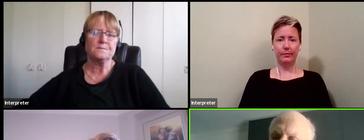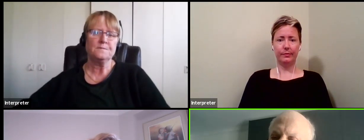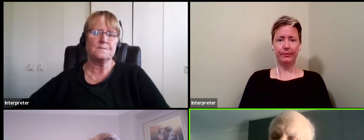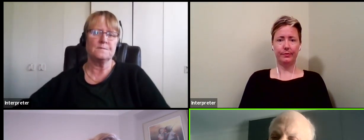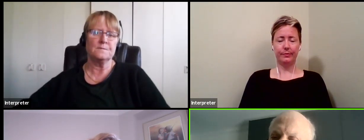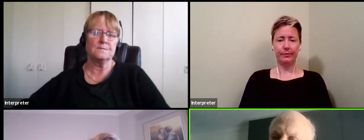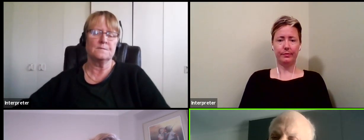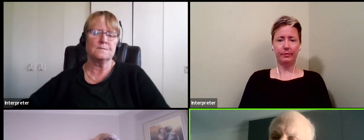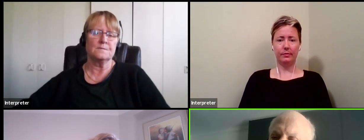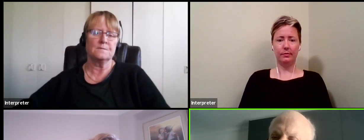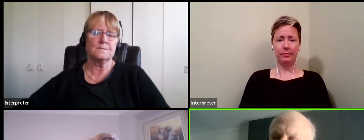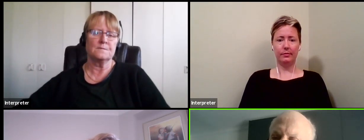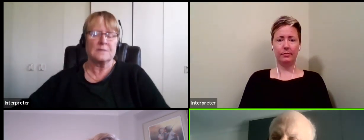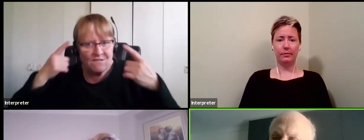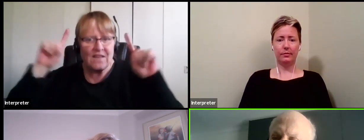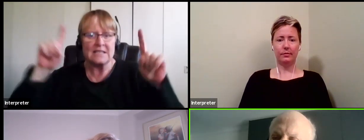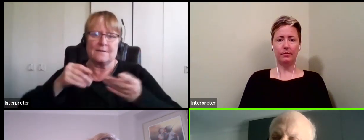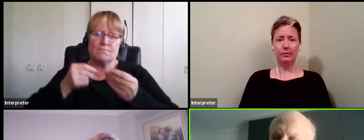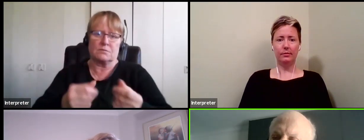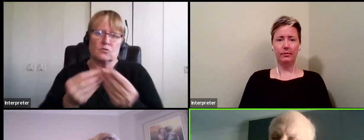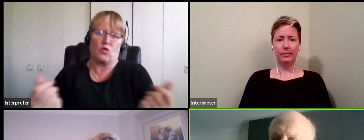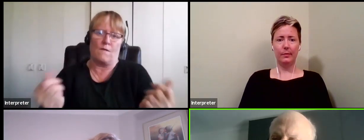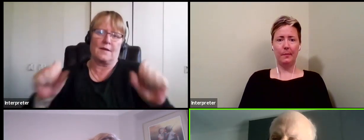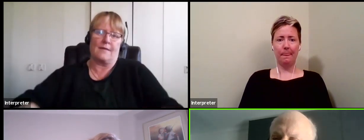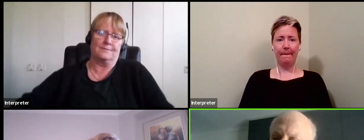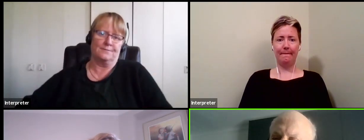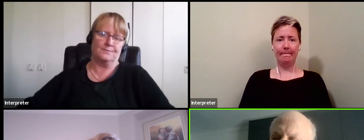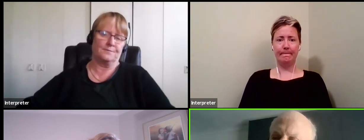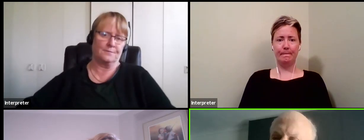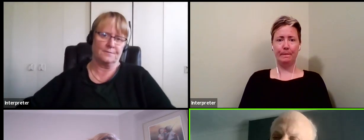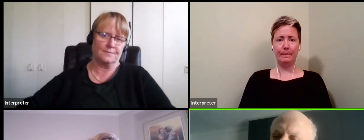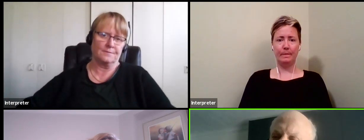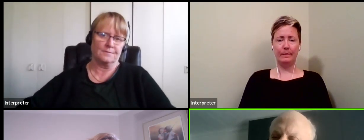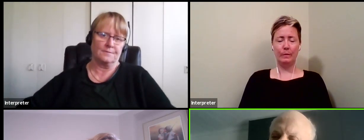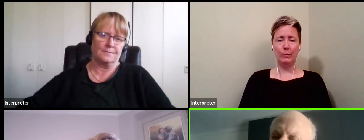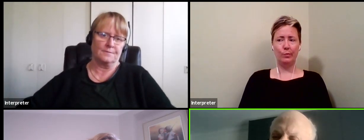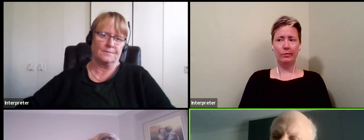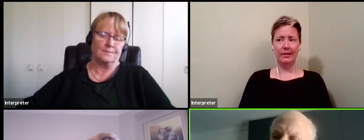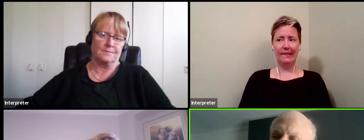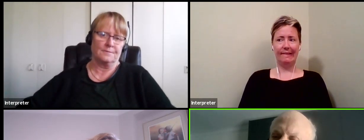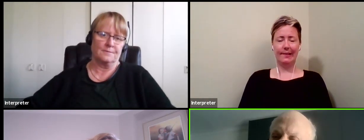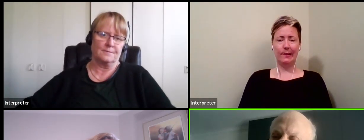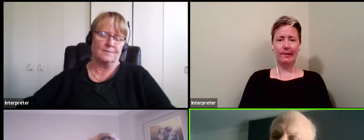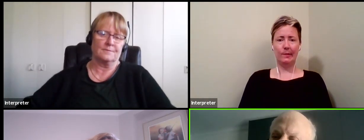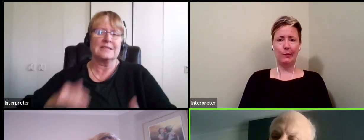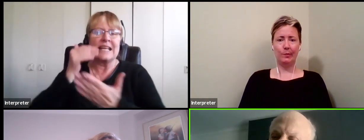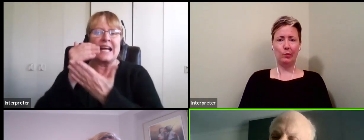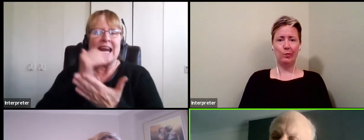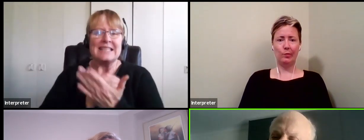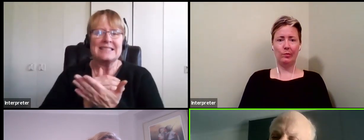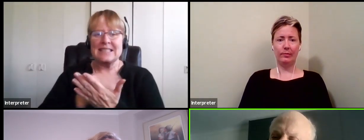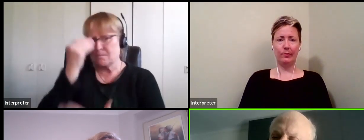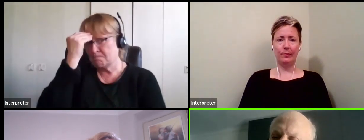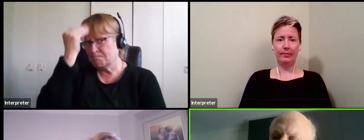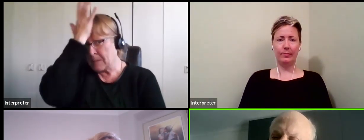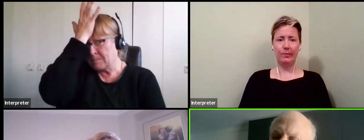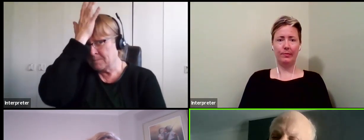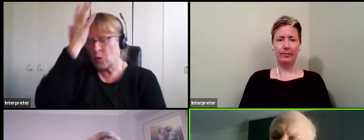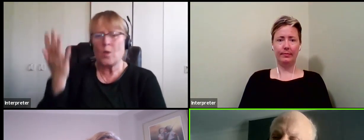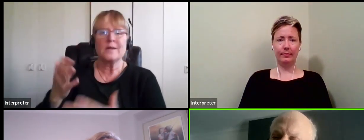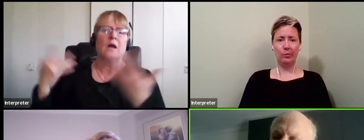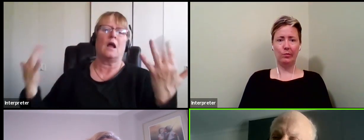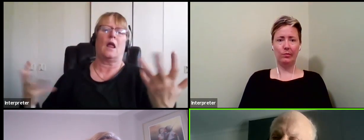so more effectively than we can now. So the lesson that needs to be learned is that the foot dragging